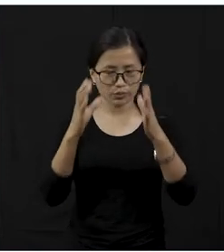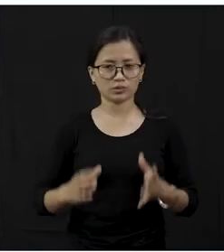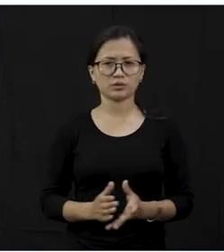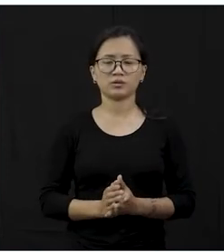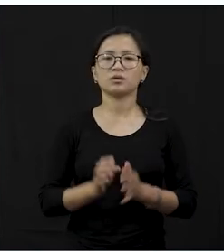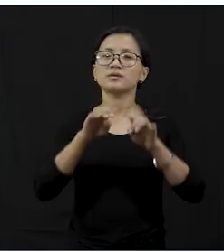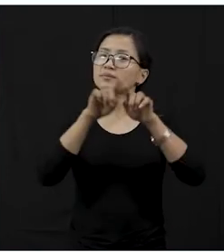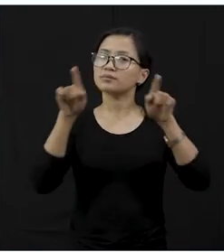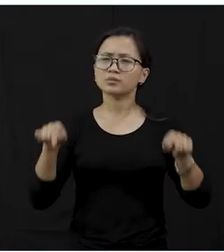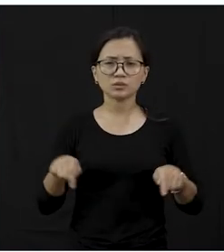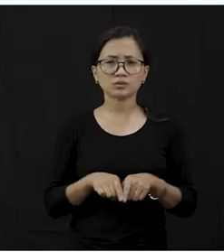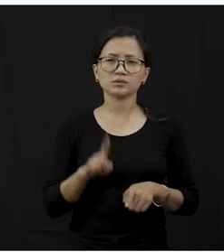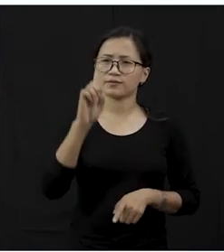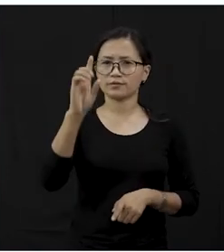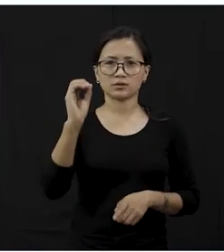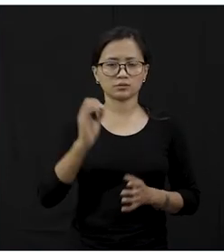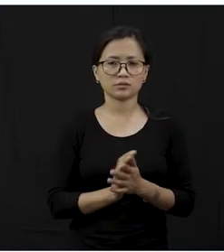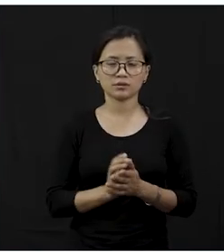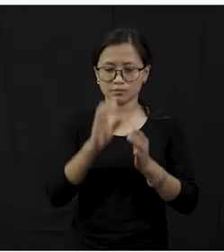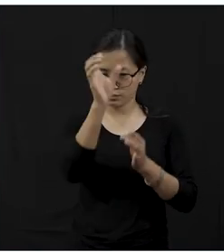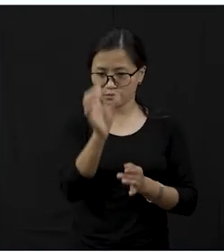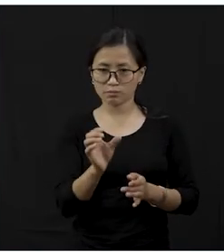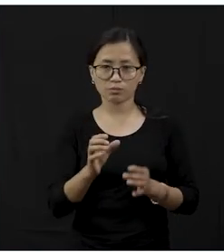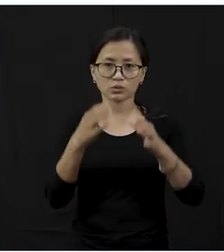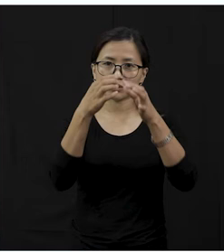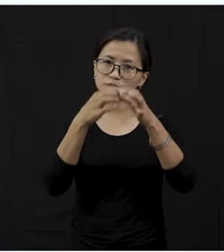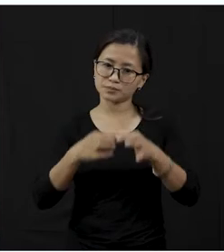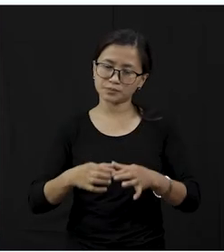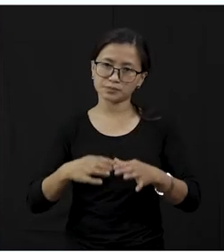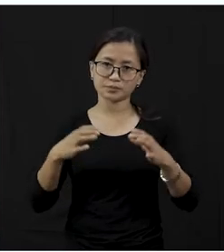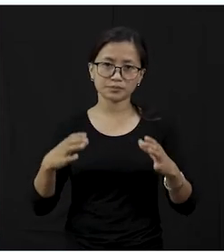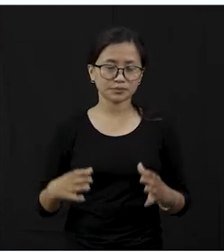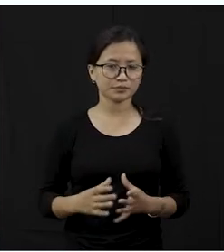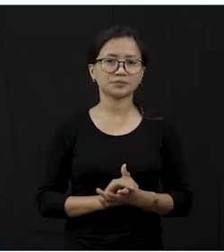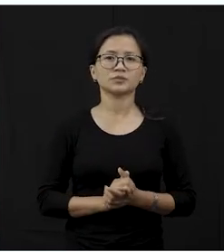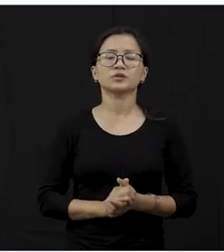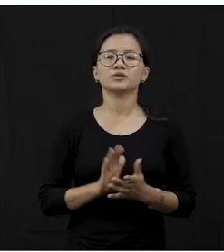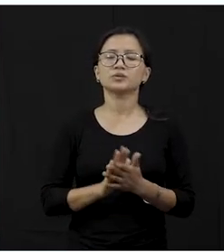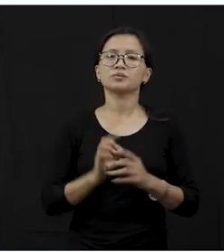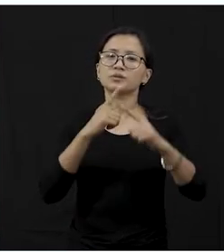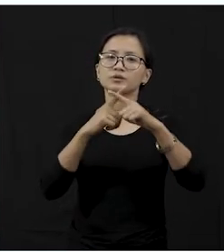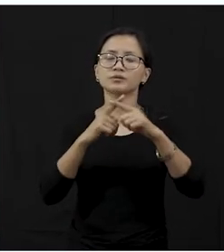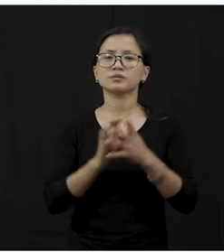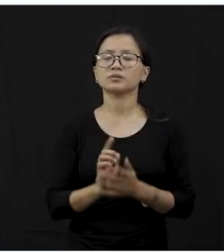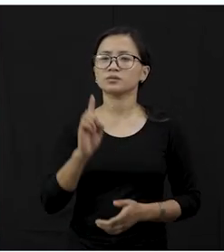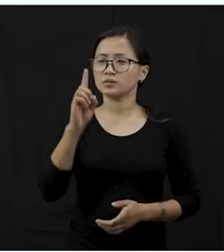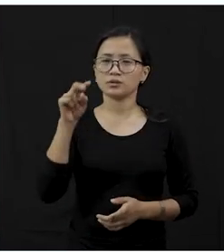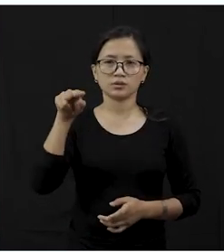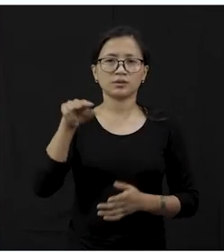in one boxes there are 10 bottles, which means now he wants to buy 100 boxes. So you multiply it with